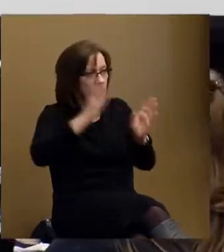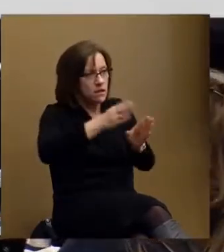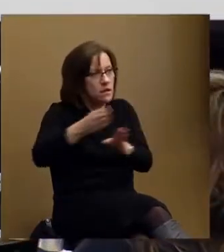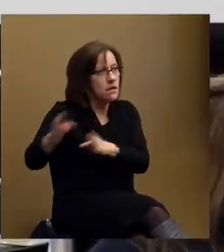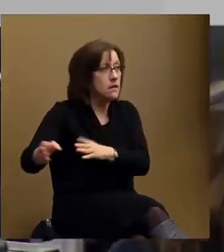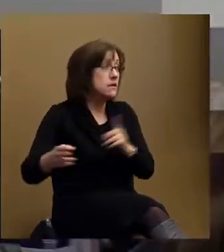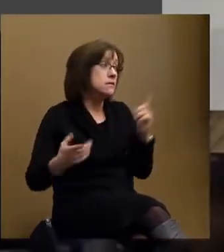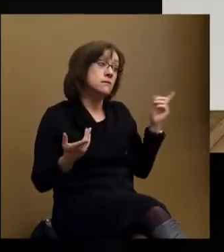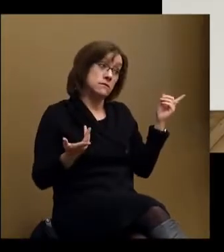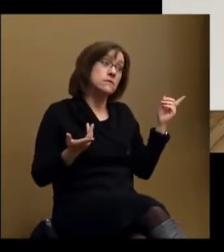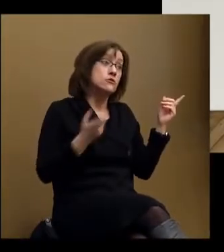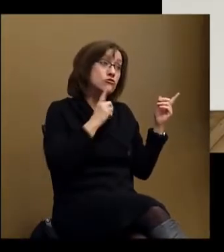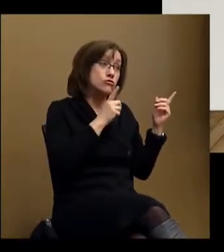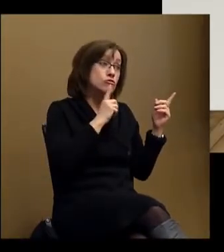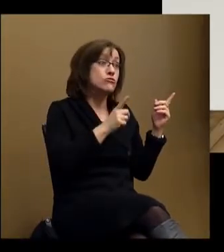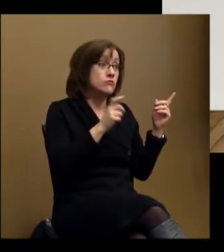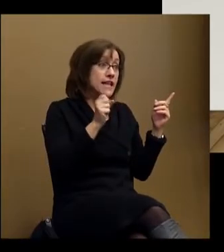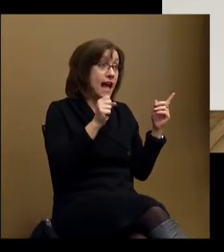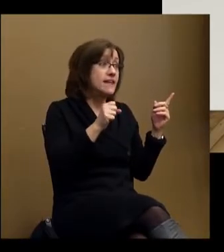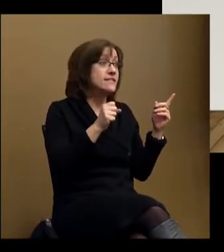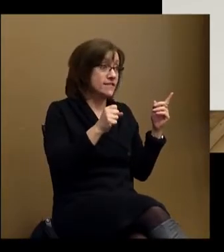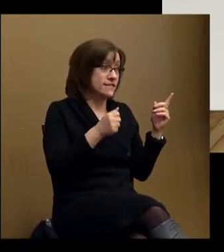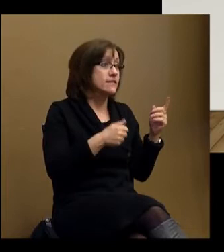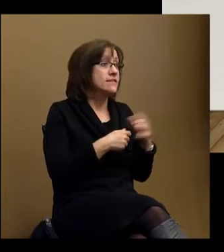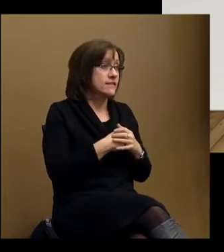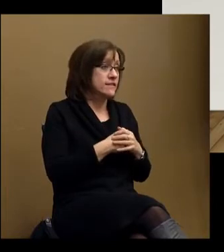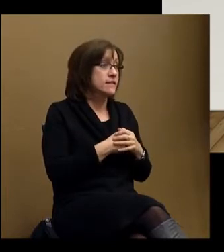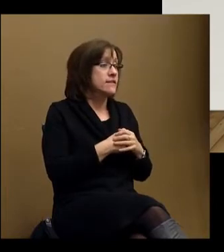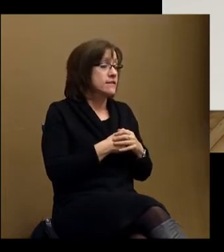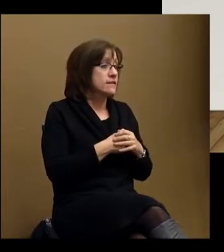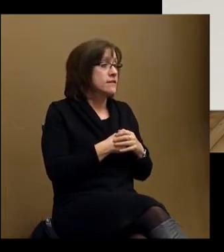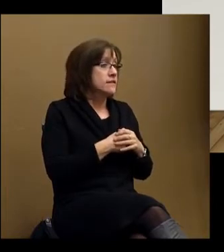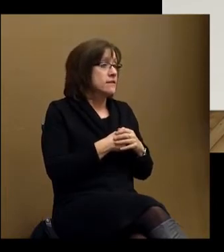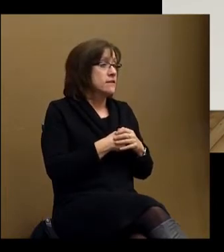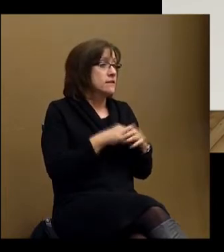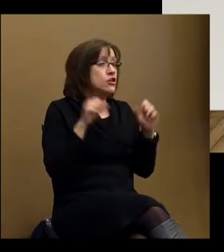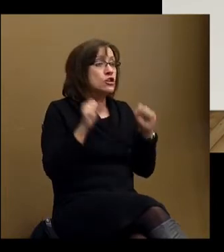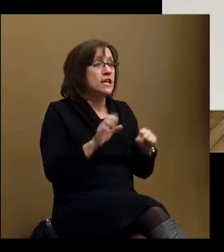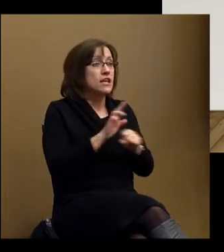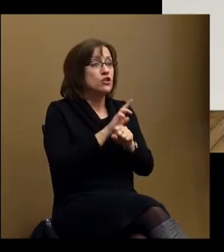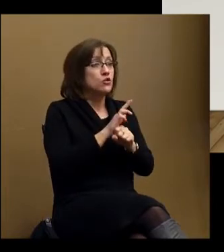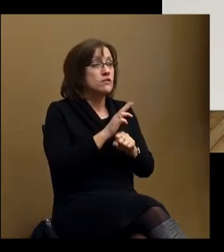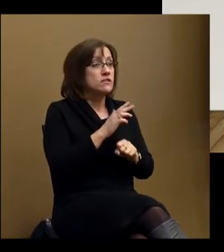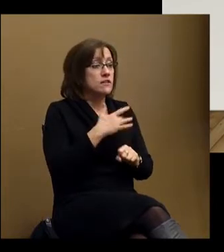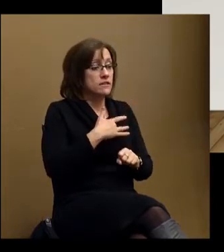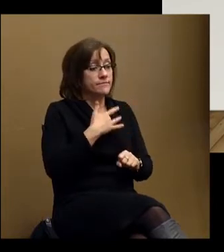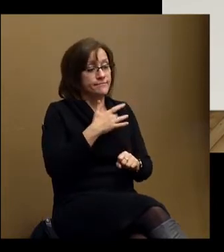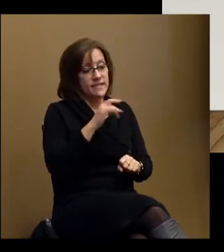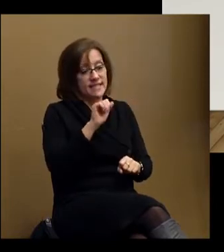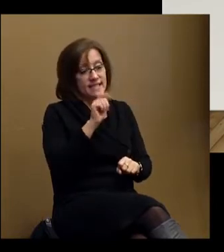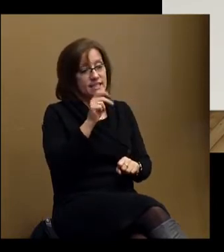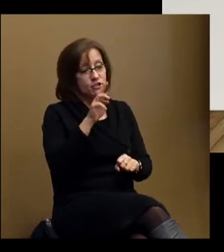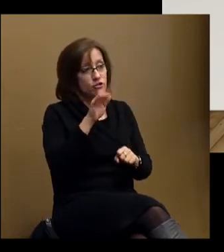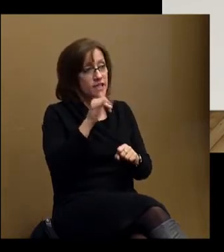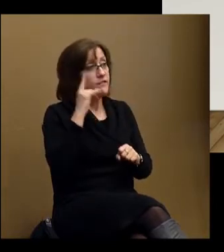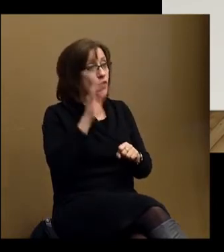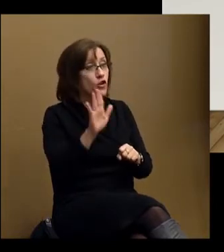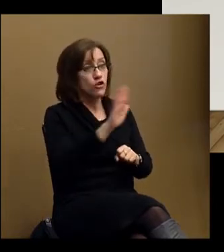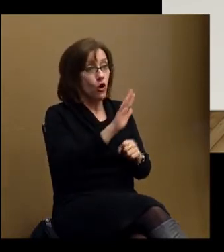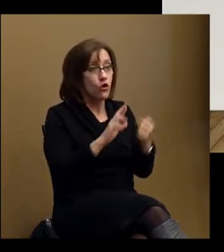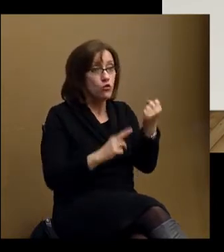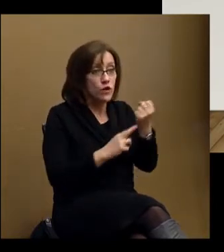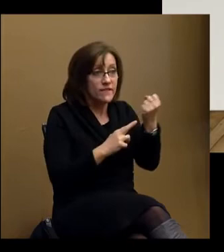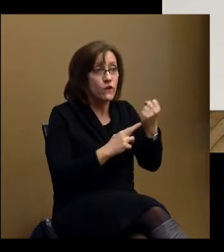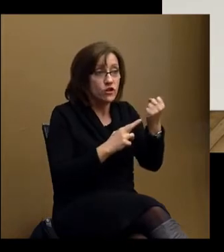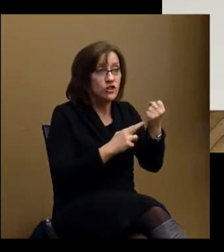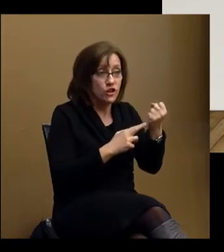Absolutely. Now, I'm going to say you can use sensory for your reinforcers. Now, I know we always worry about